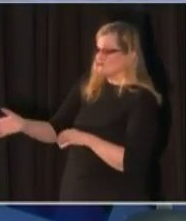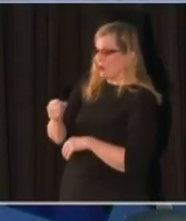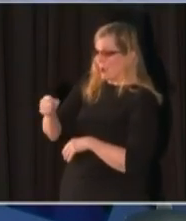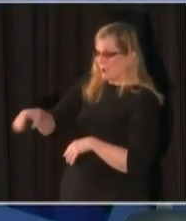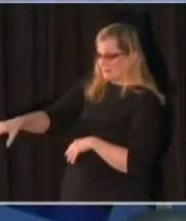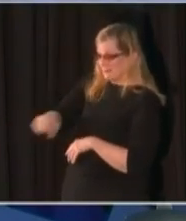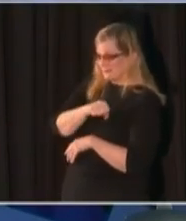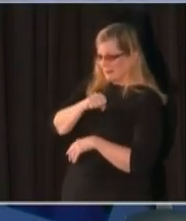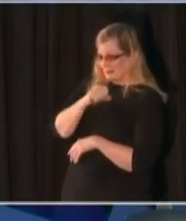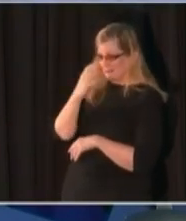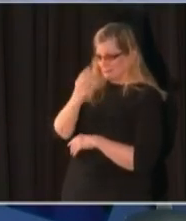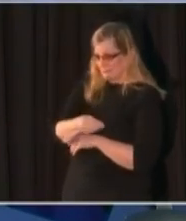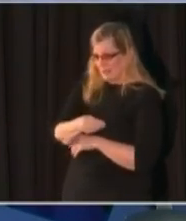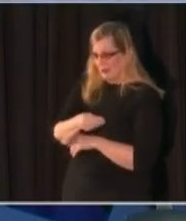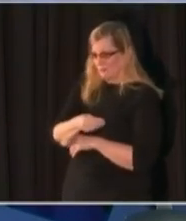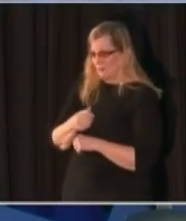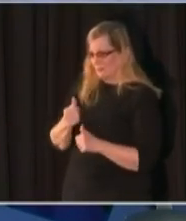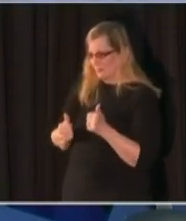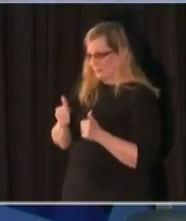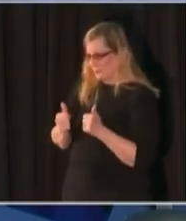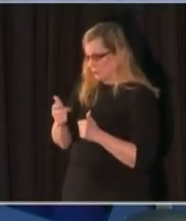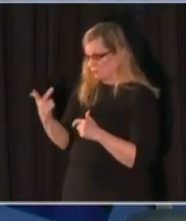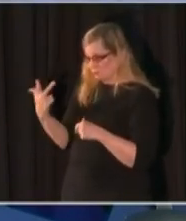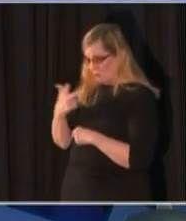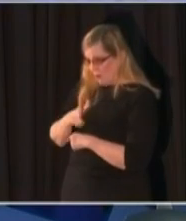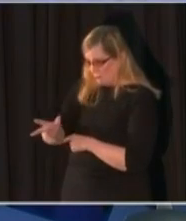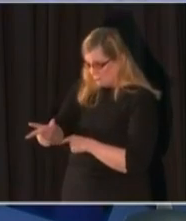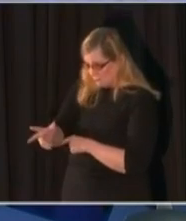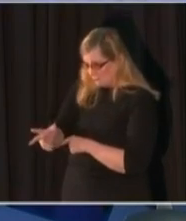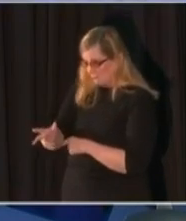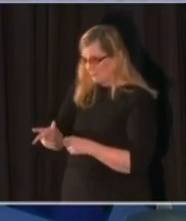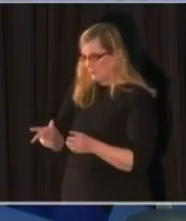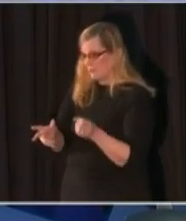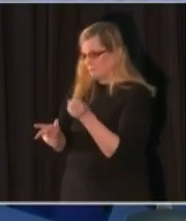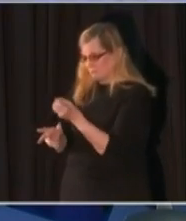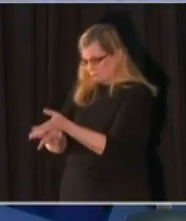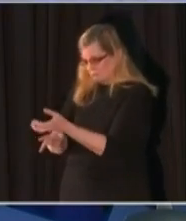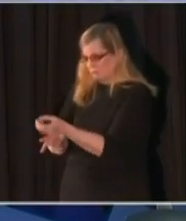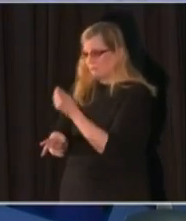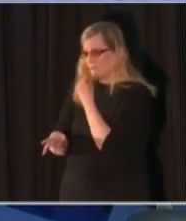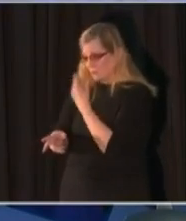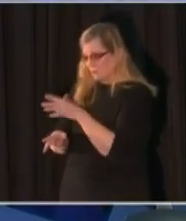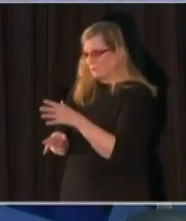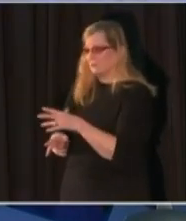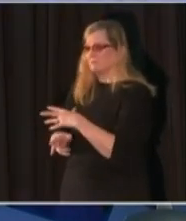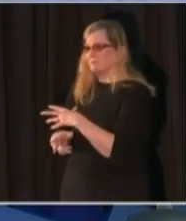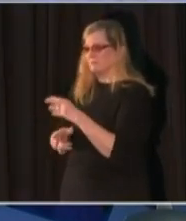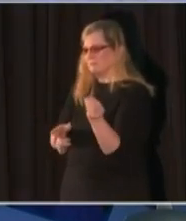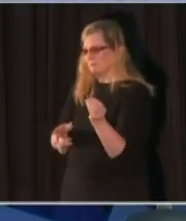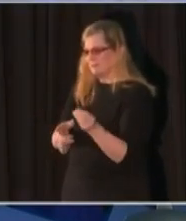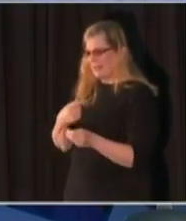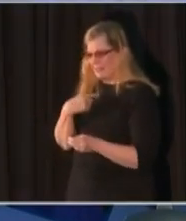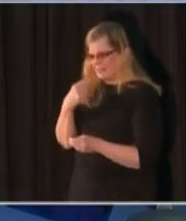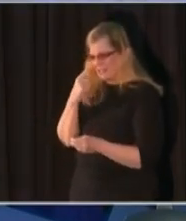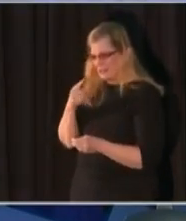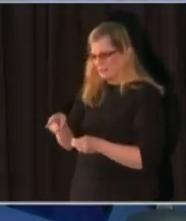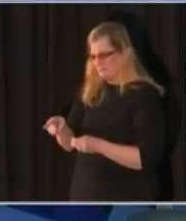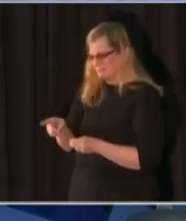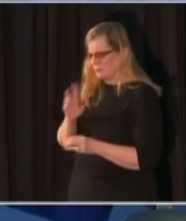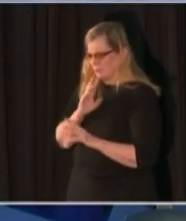approve in time for this weekend if they are planning to operate. And we plan to work with the larger, more complex ones to make sure